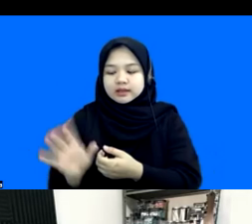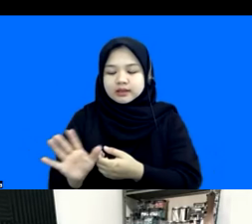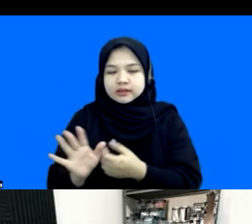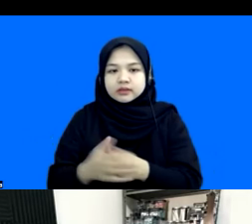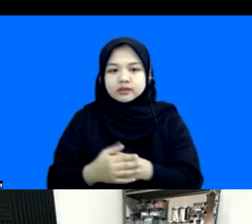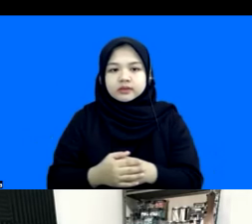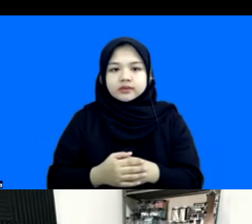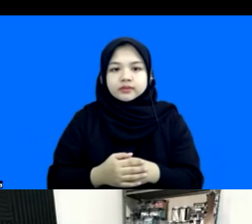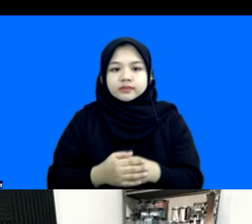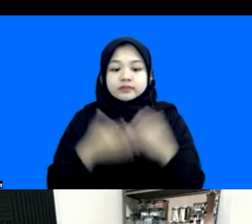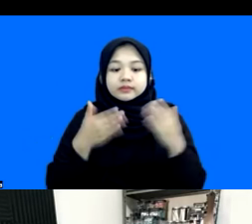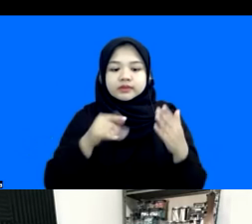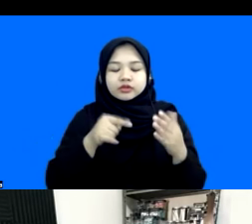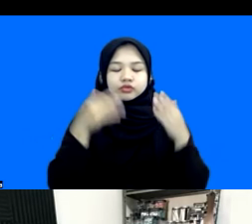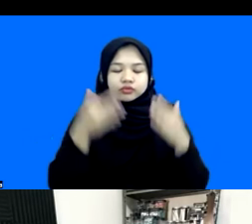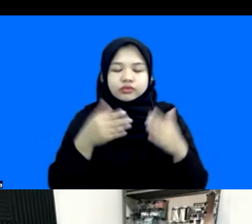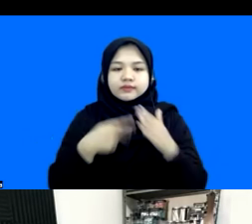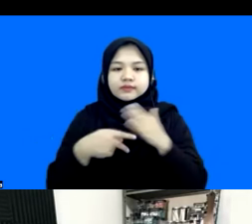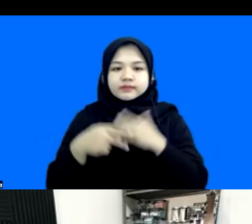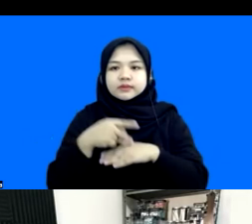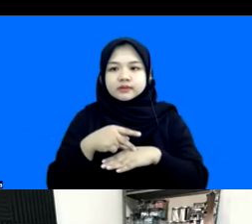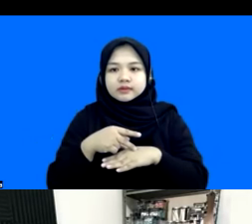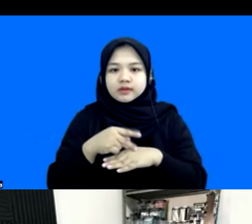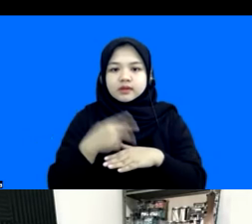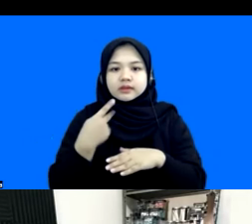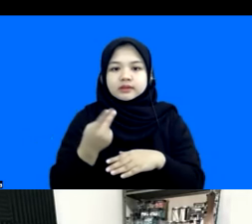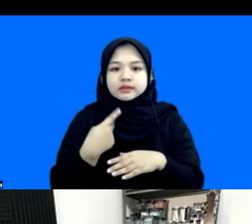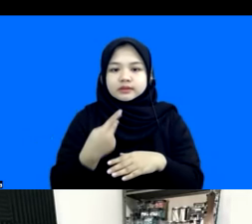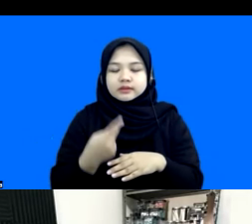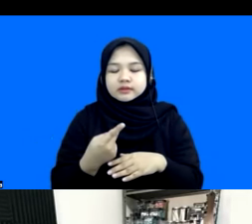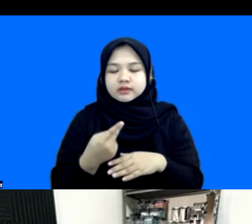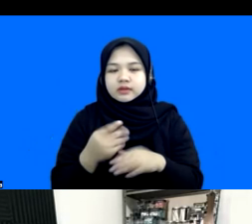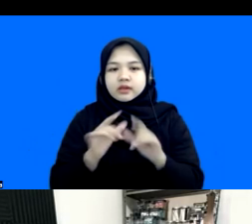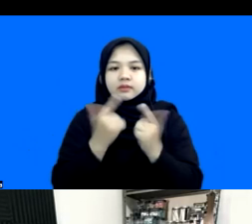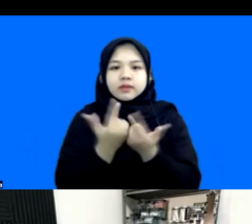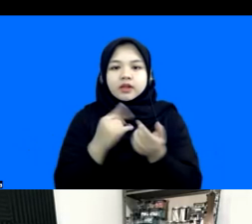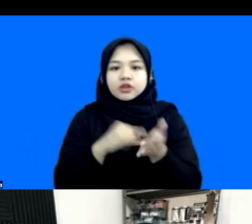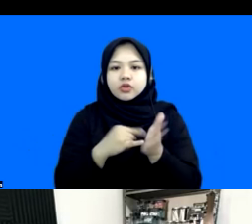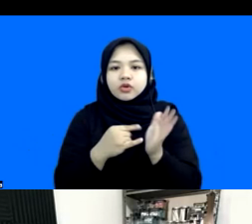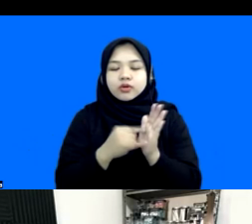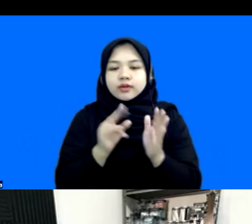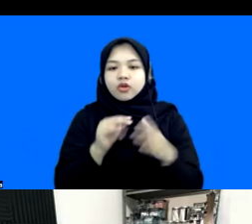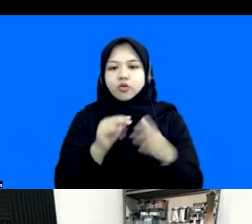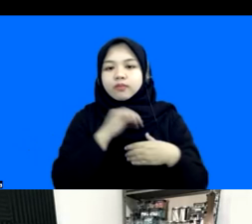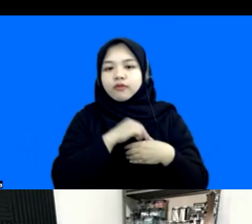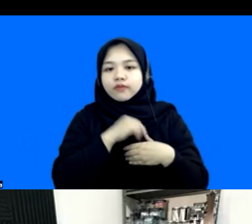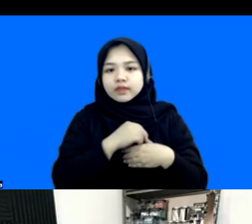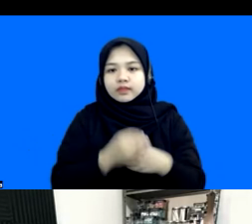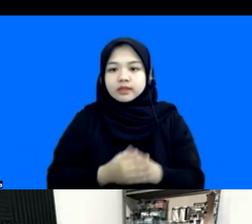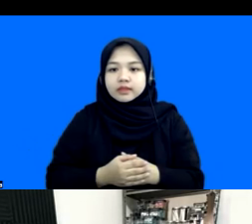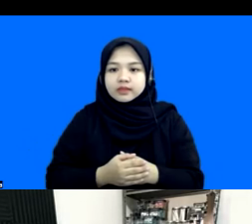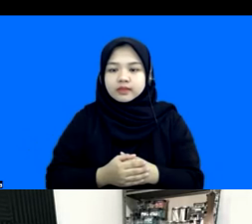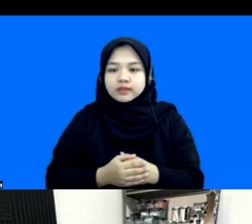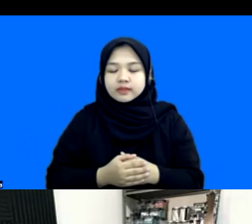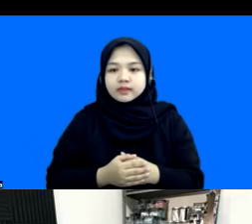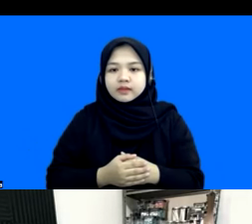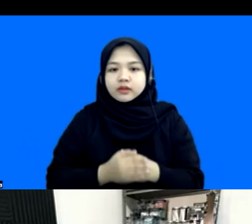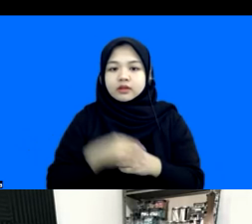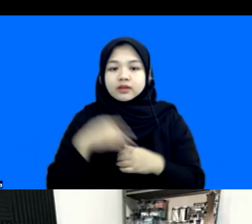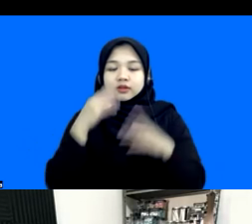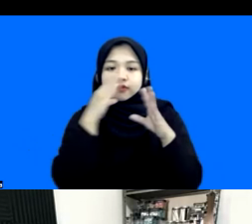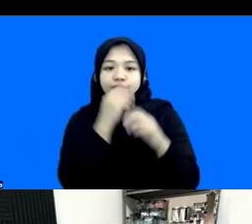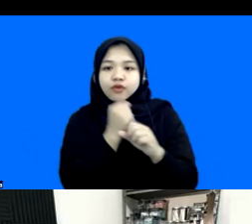is we're a tech nonprofit, but we don't focus on the tech, right? Our focus is on a movement. We want to